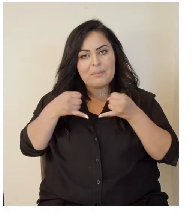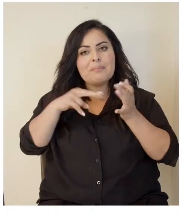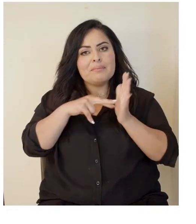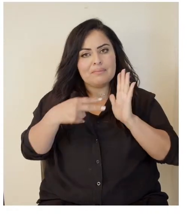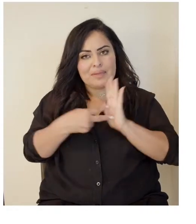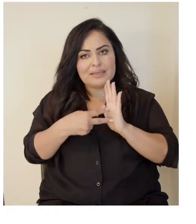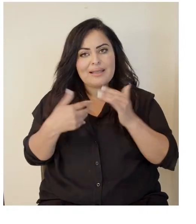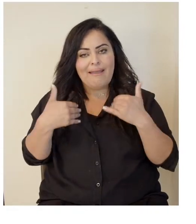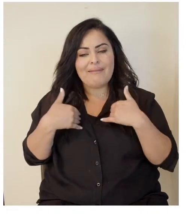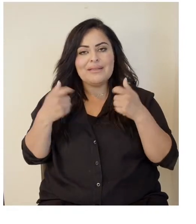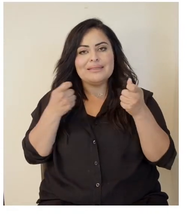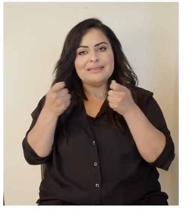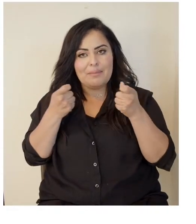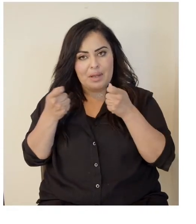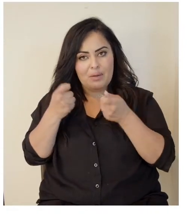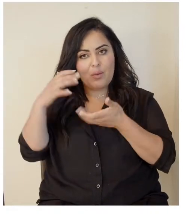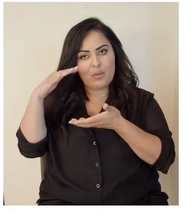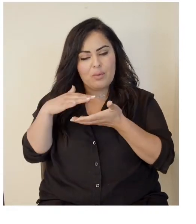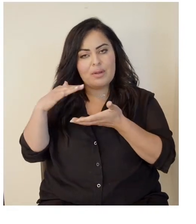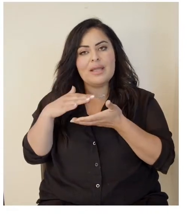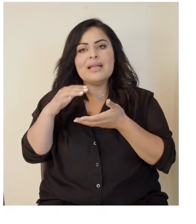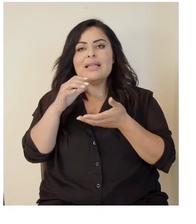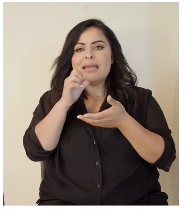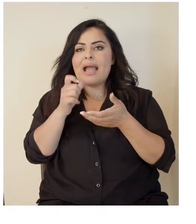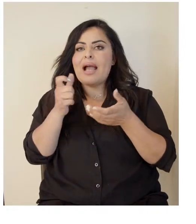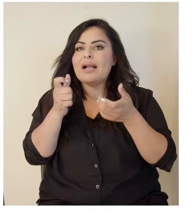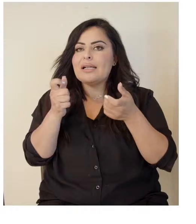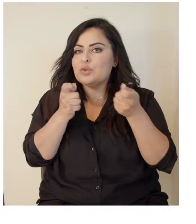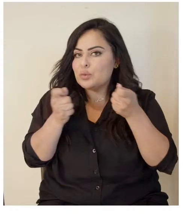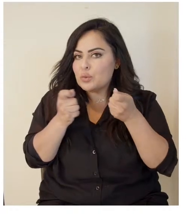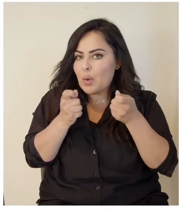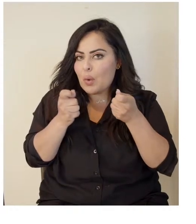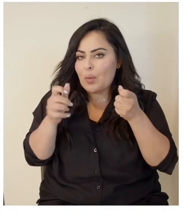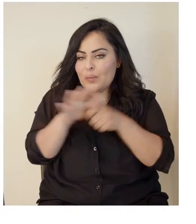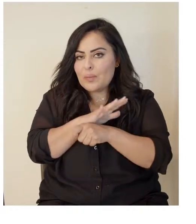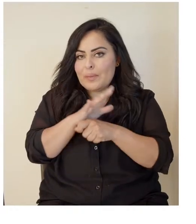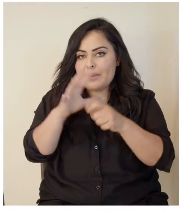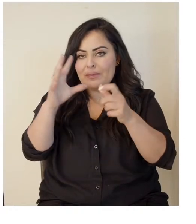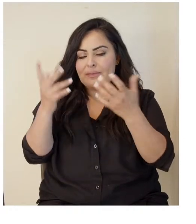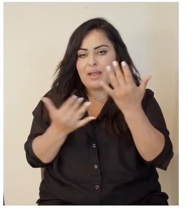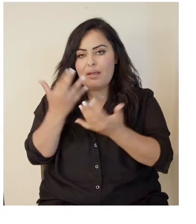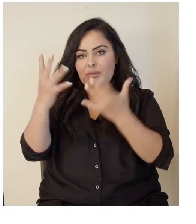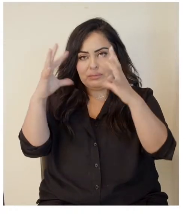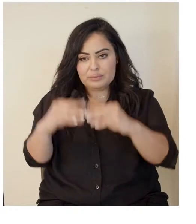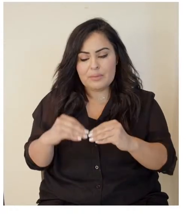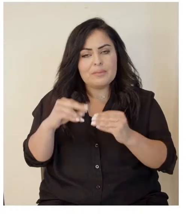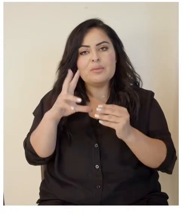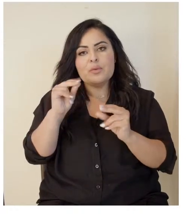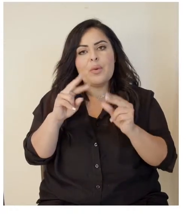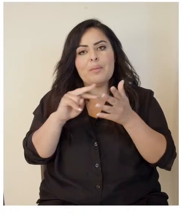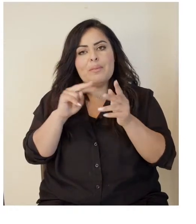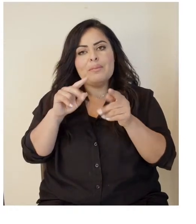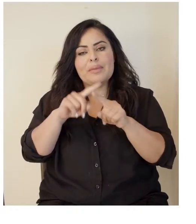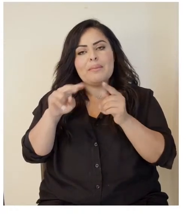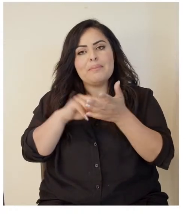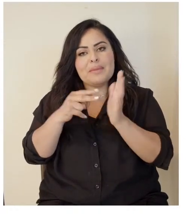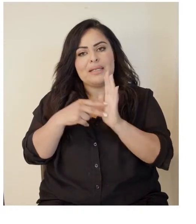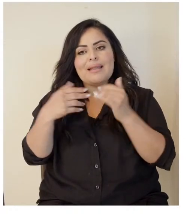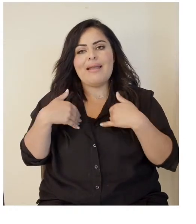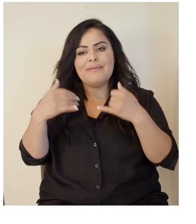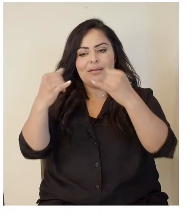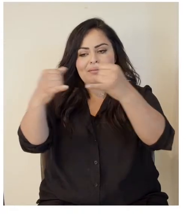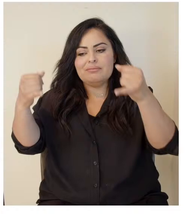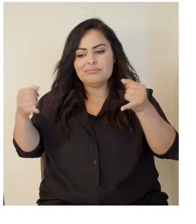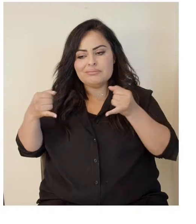have containment. Now, containment is not control. It doesn't mean that the fire's out. It just means that we have some shaky line out there,